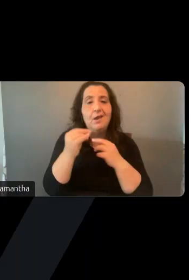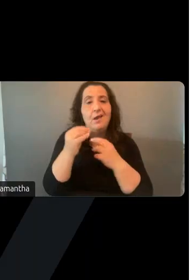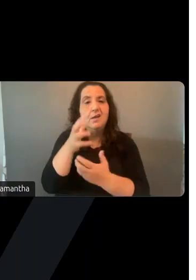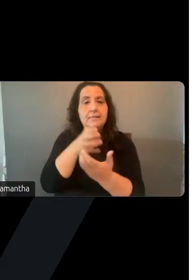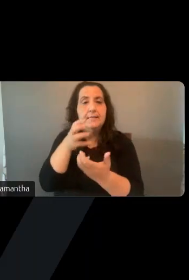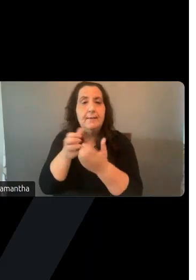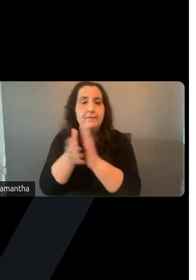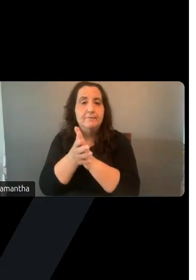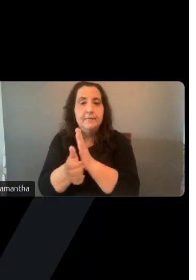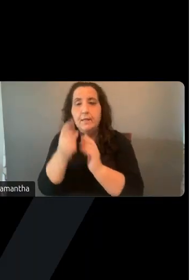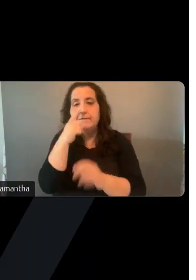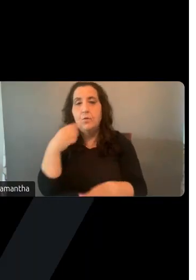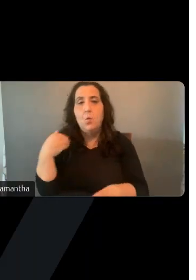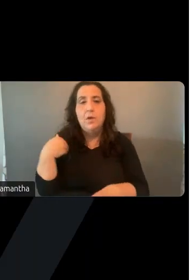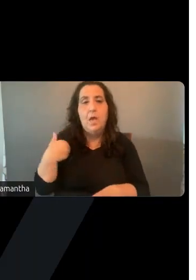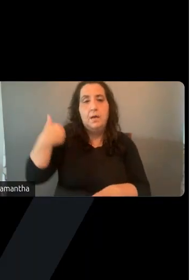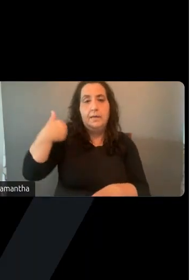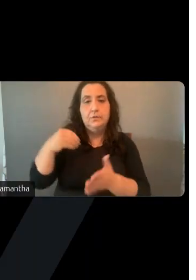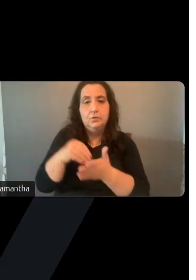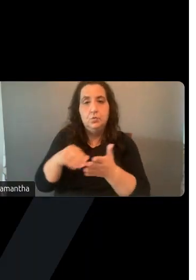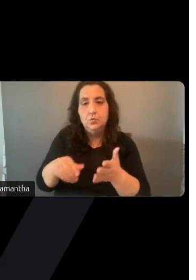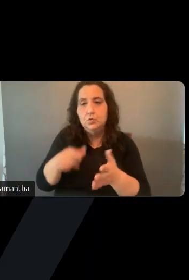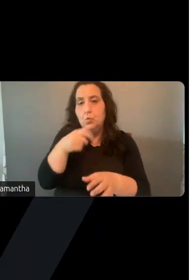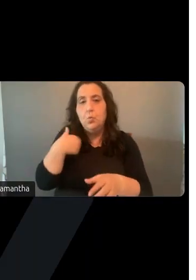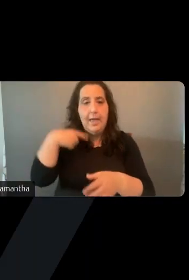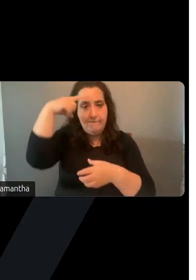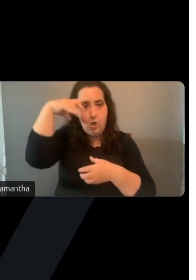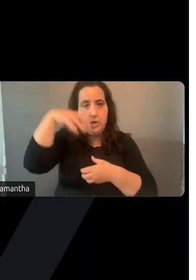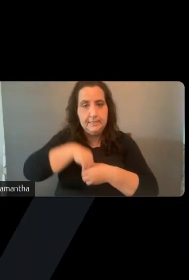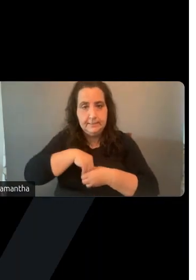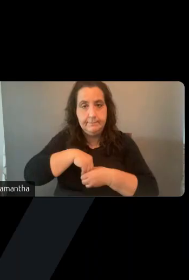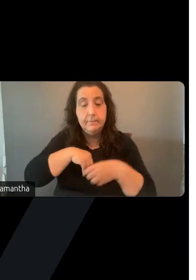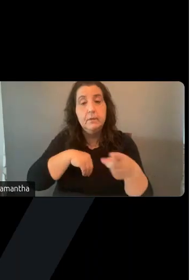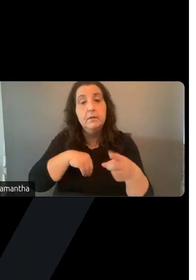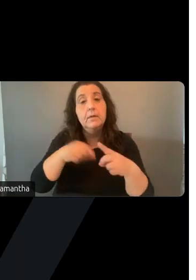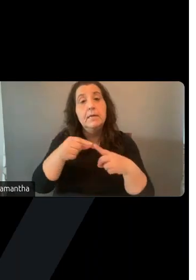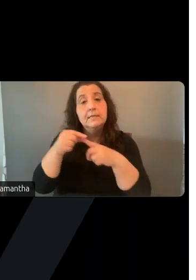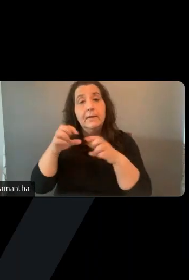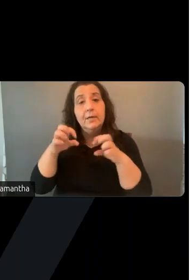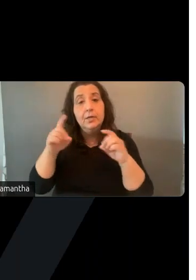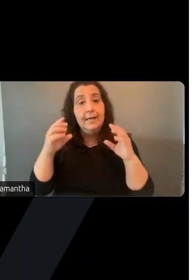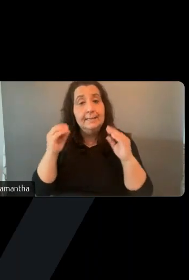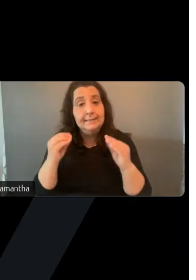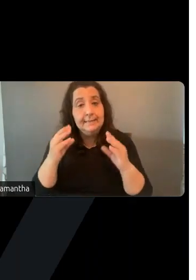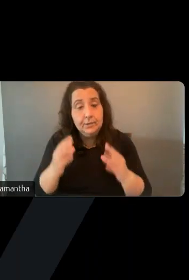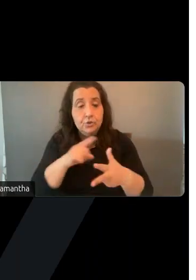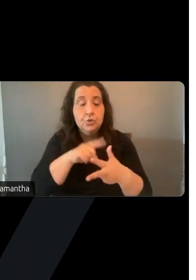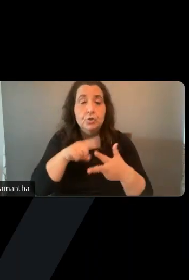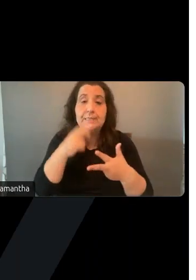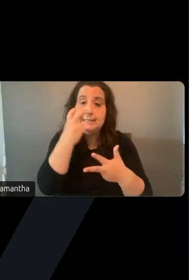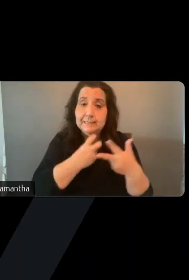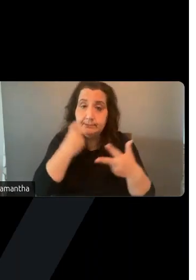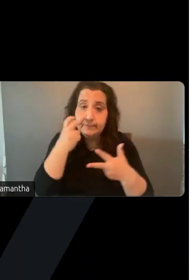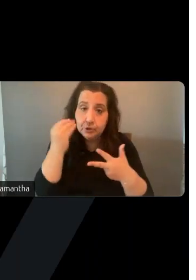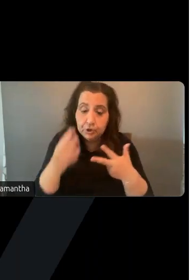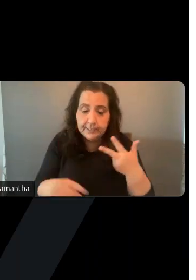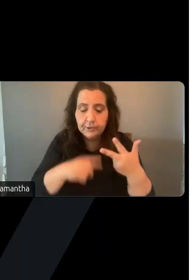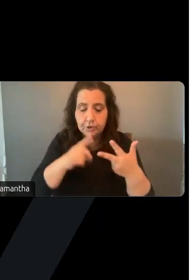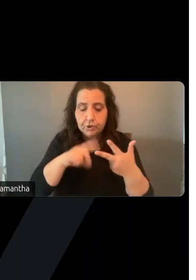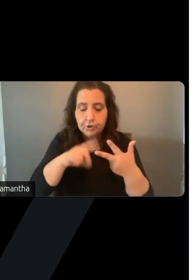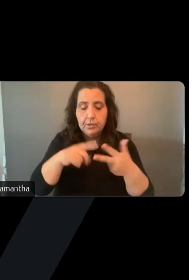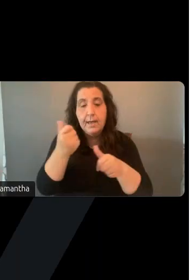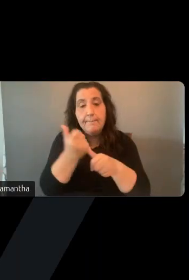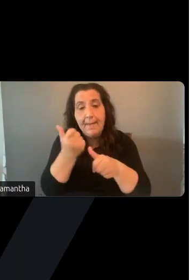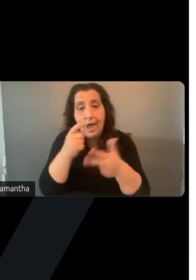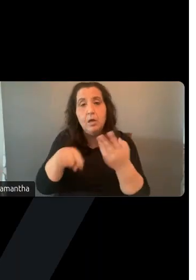our earliest, youngest learners with autism. The special education teacher, a speech provider, a paraprofessional, and